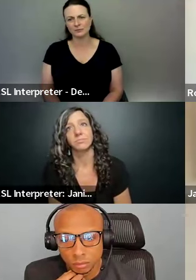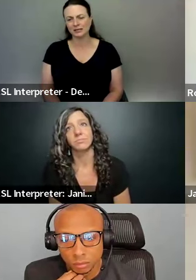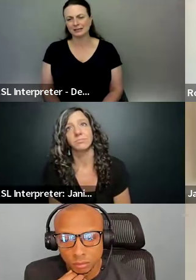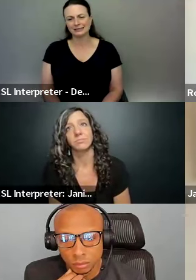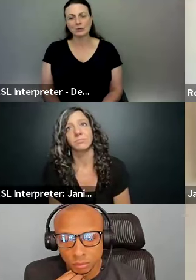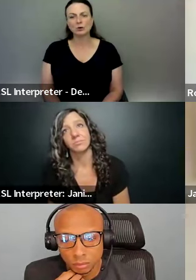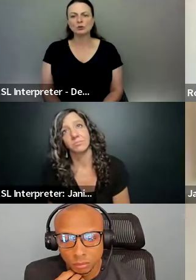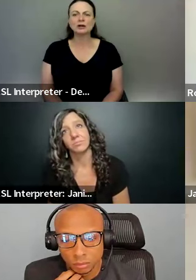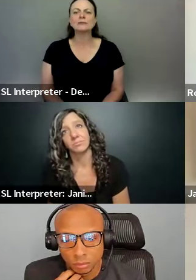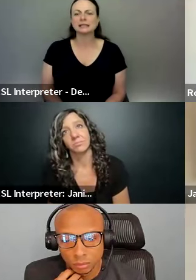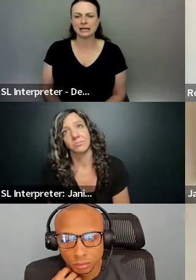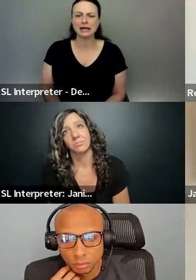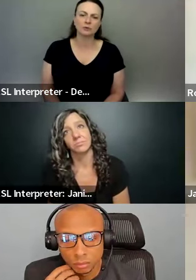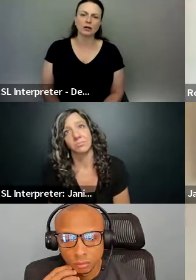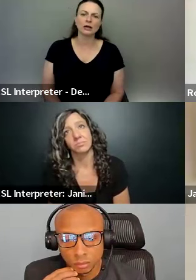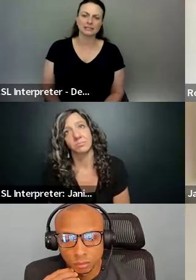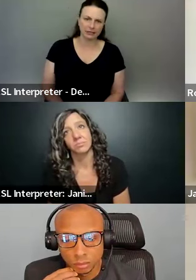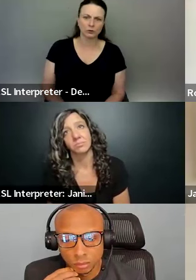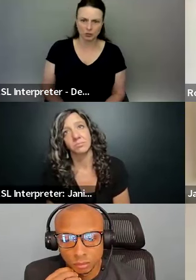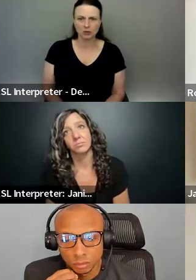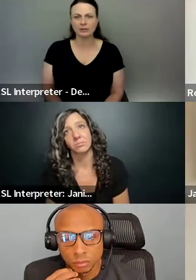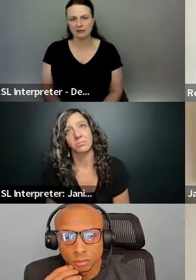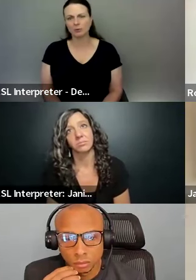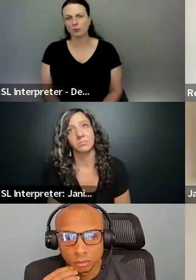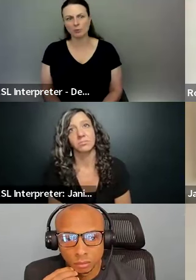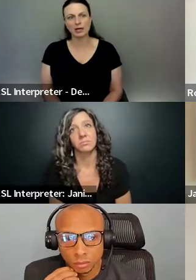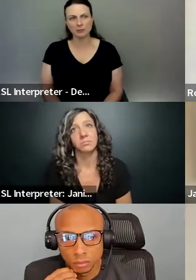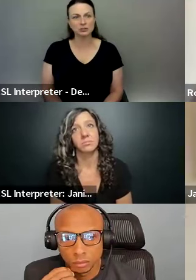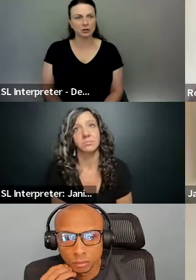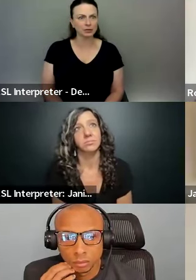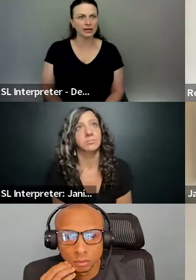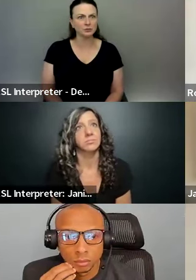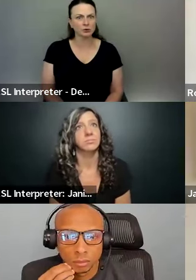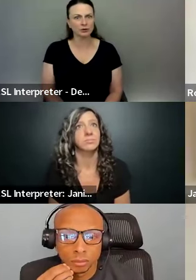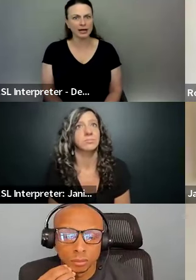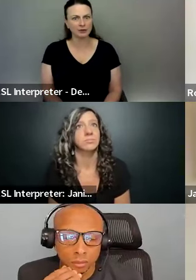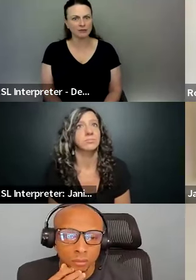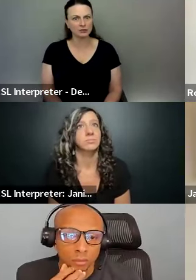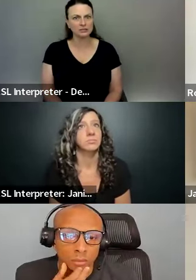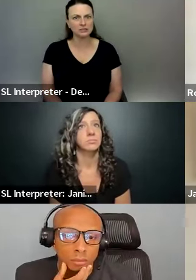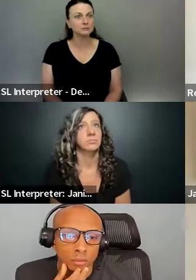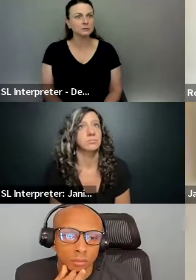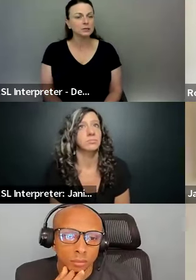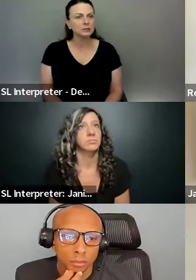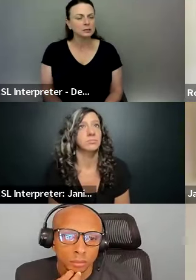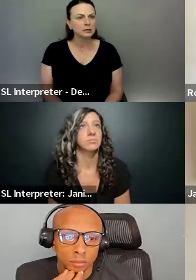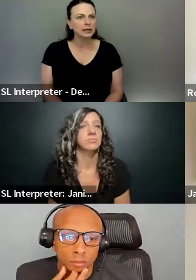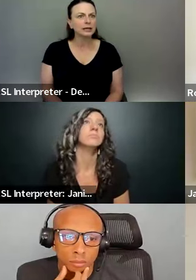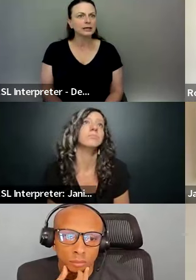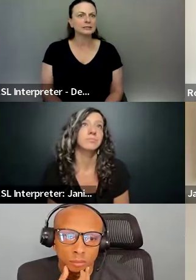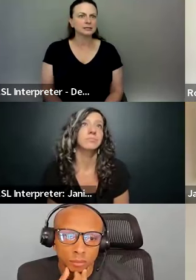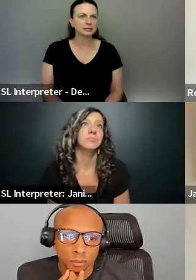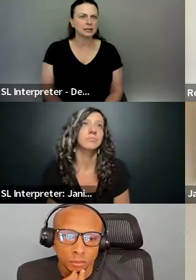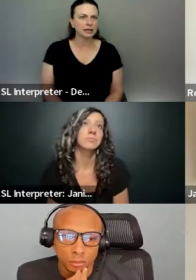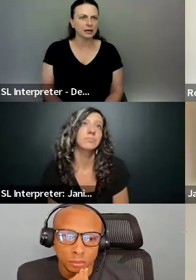know, we're trying to make a sign for a technical term that everyone will be able to comprehend when they're at the conference.